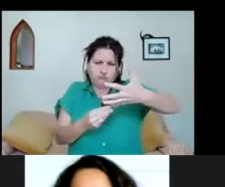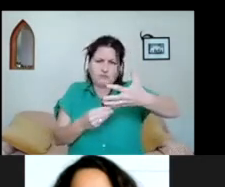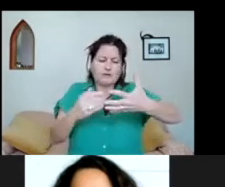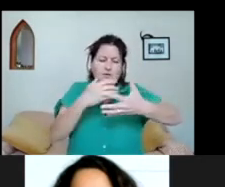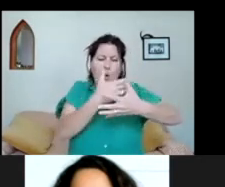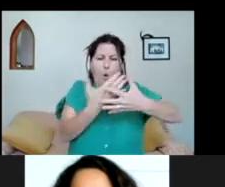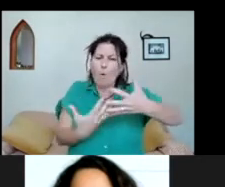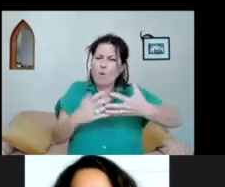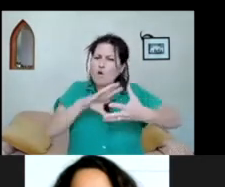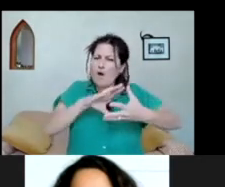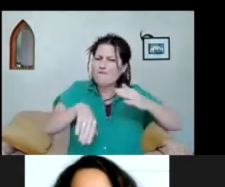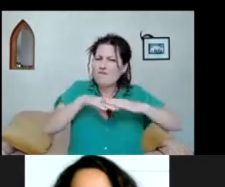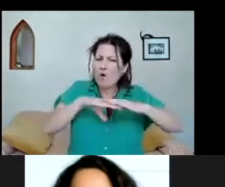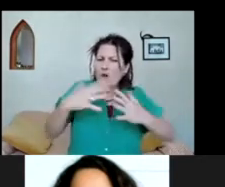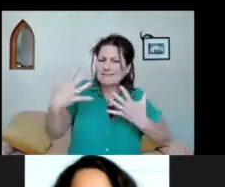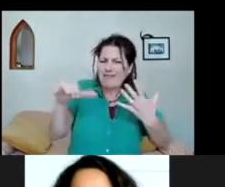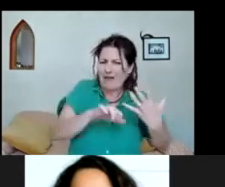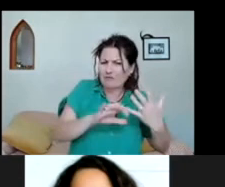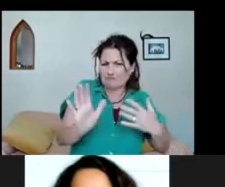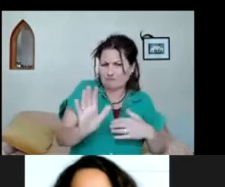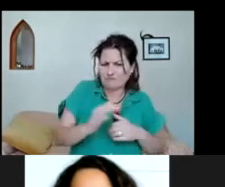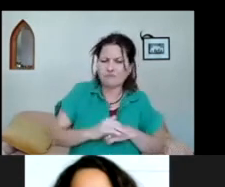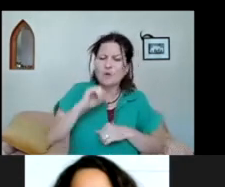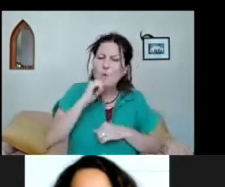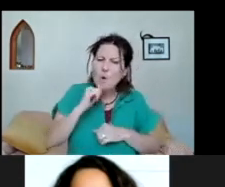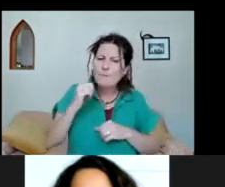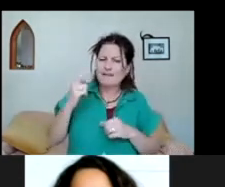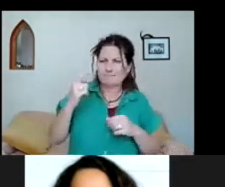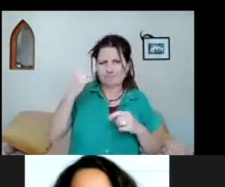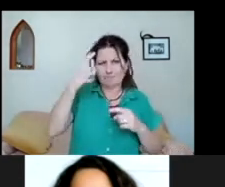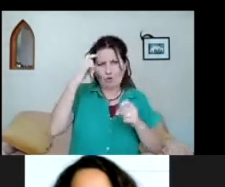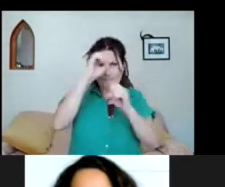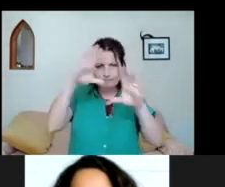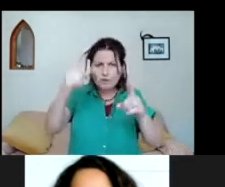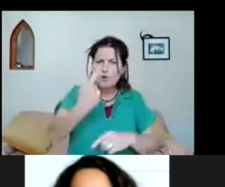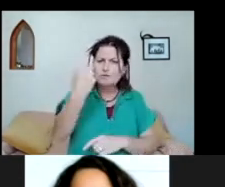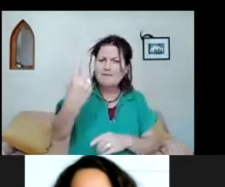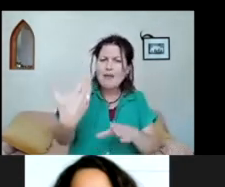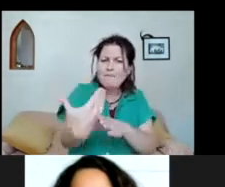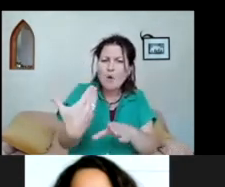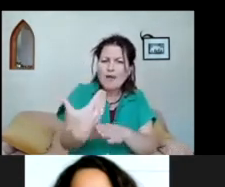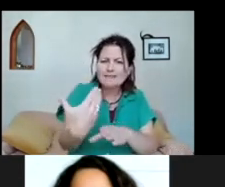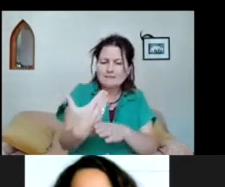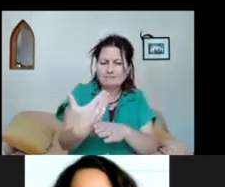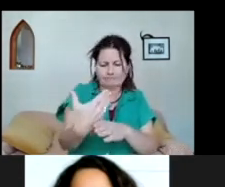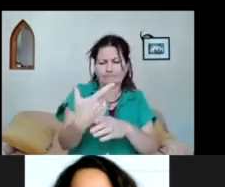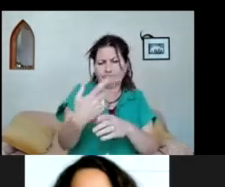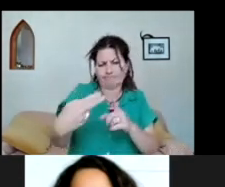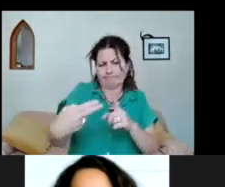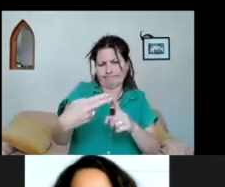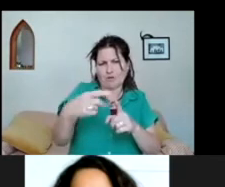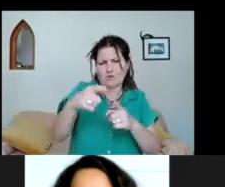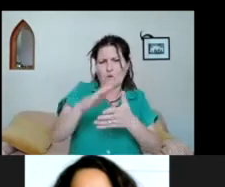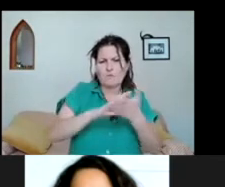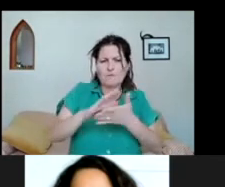won't be considered employed, nor you'll have to be taxed on the whole budget amount. It's